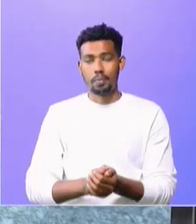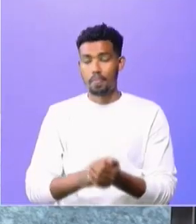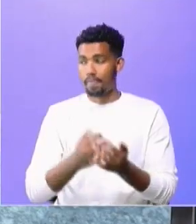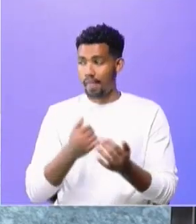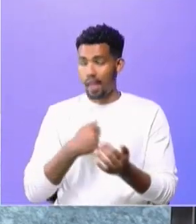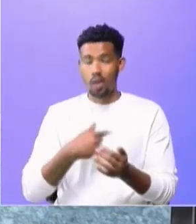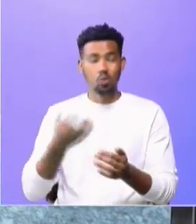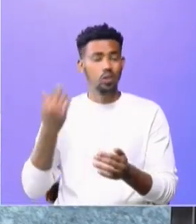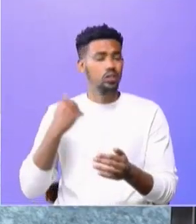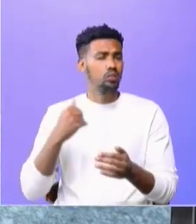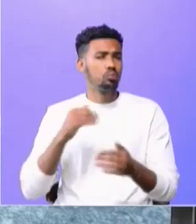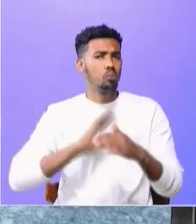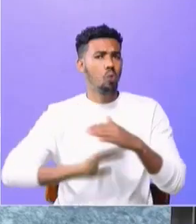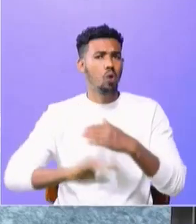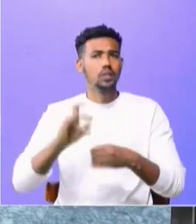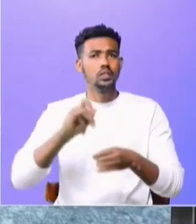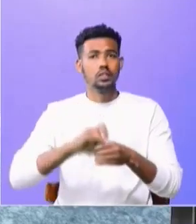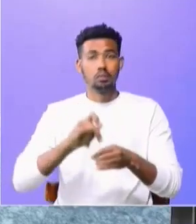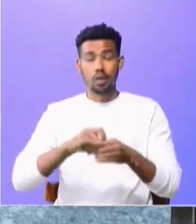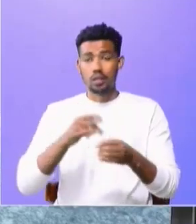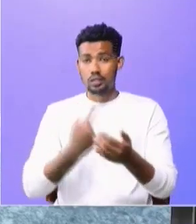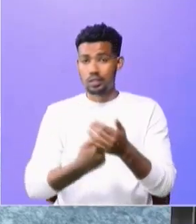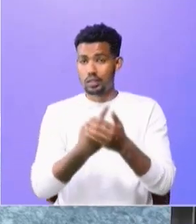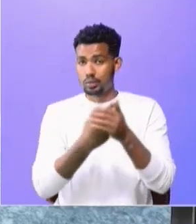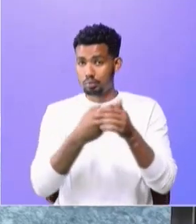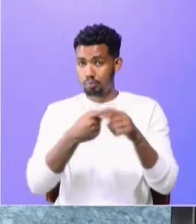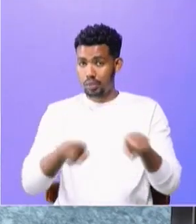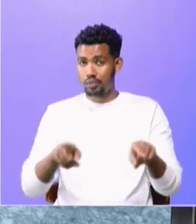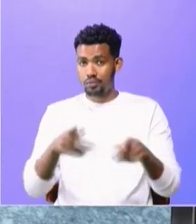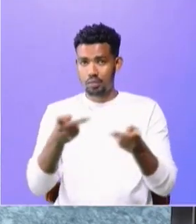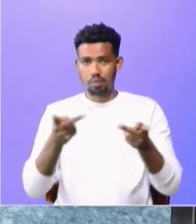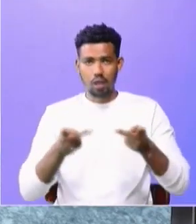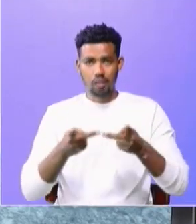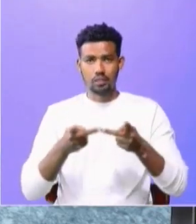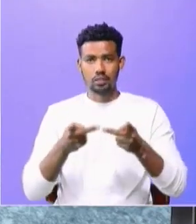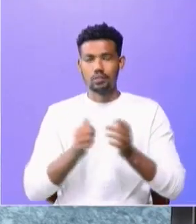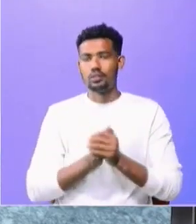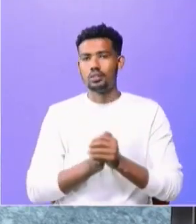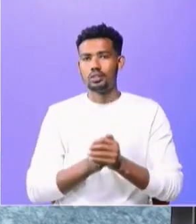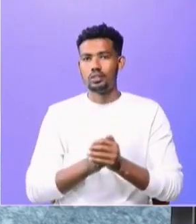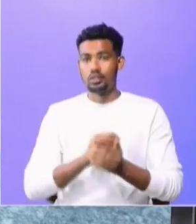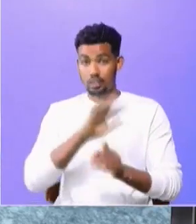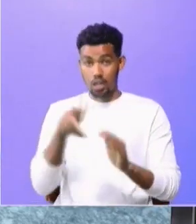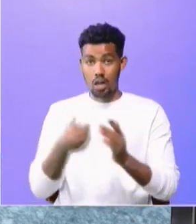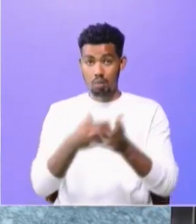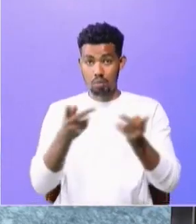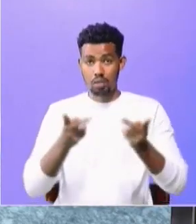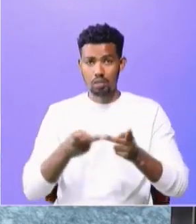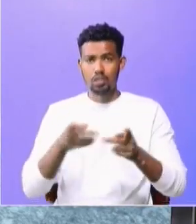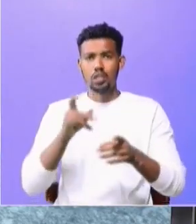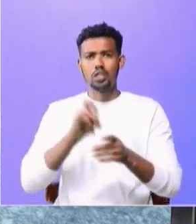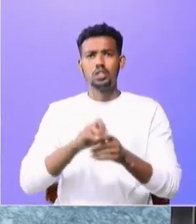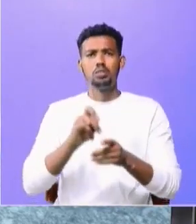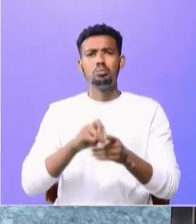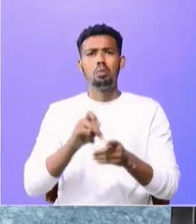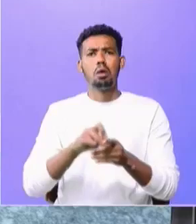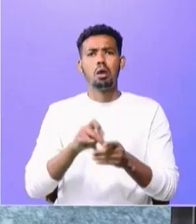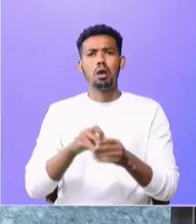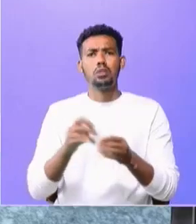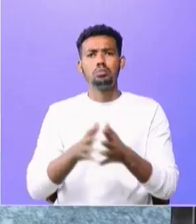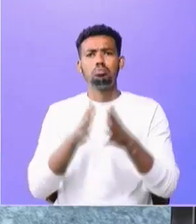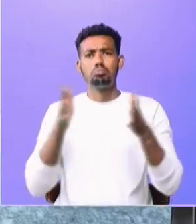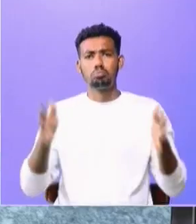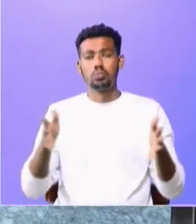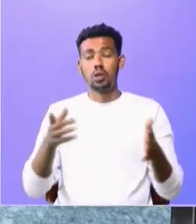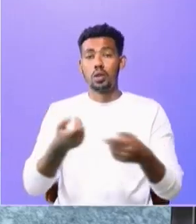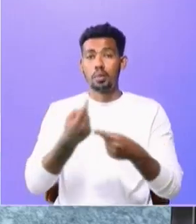I was born in Jimma, not a specific place, not a specific place. Look at here, I was born in Jimma. When we come